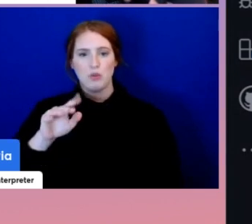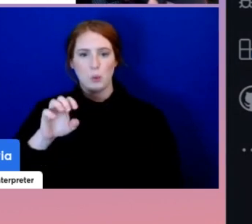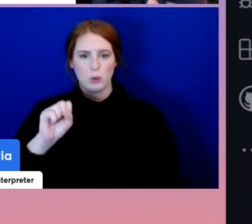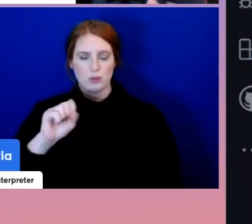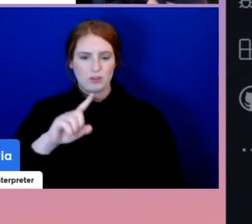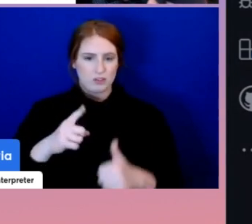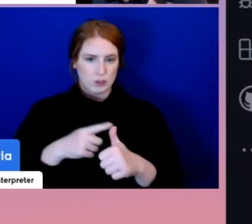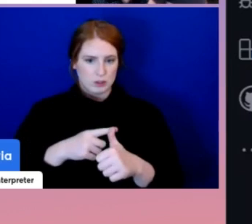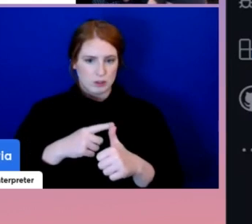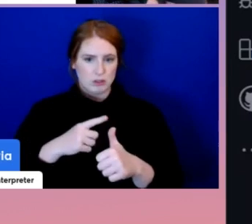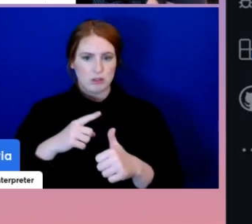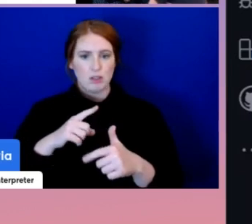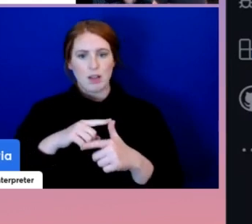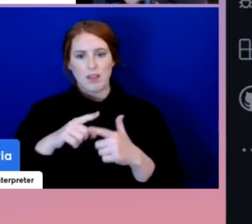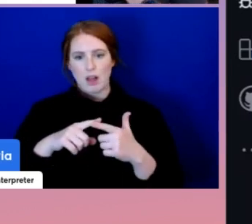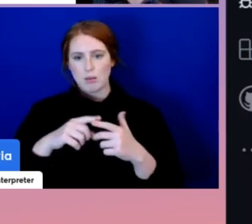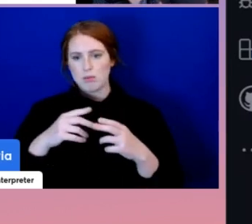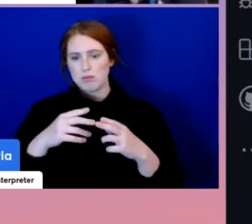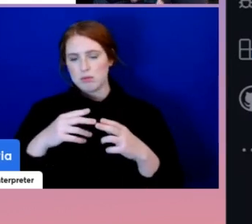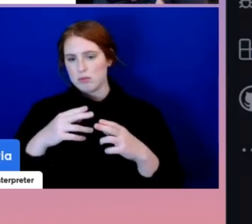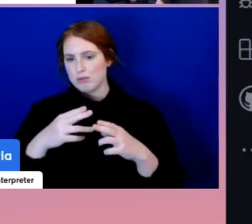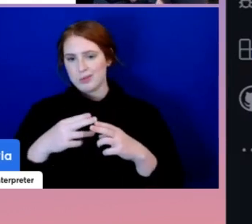Let's just quickly see here.